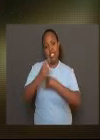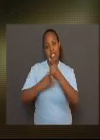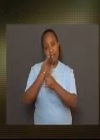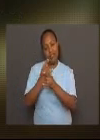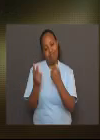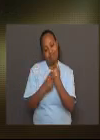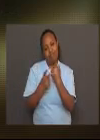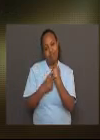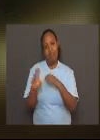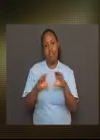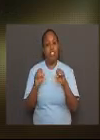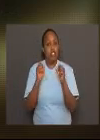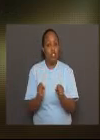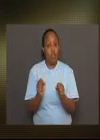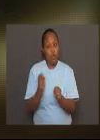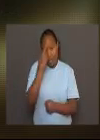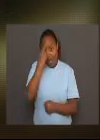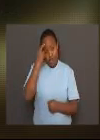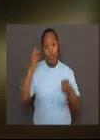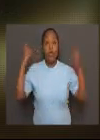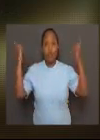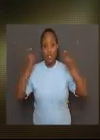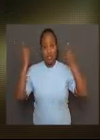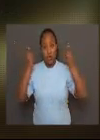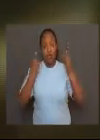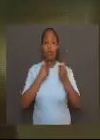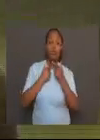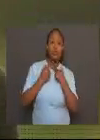they are naturally curious creatures.